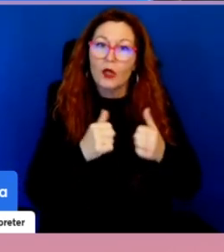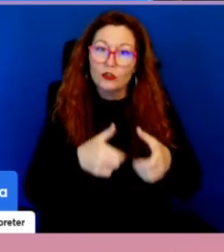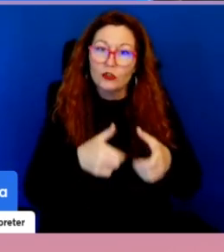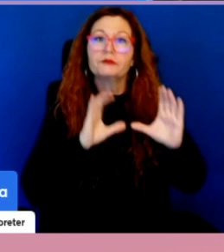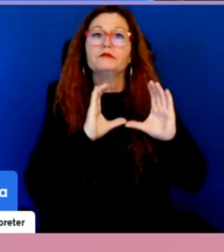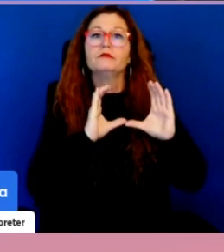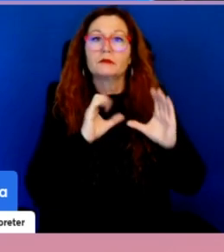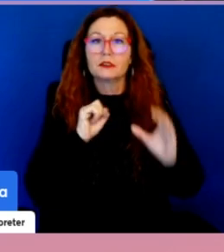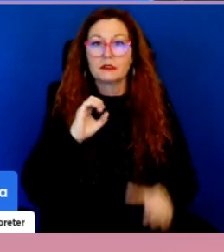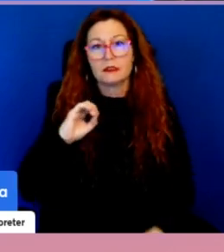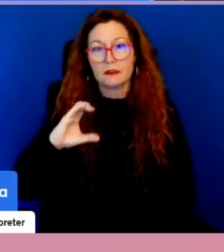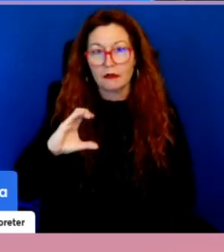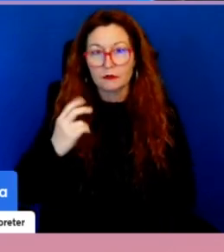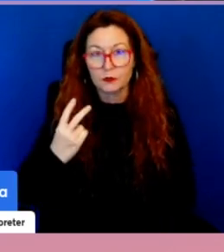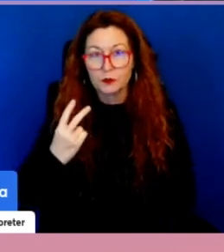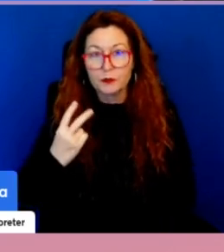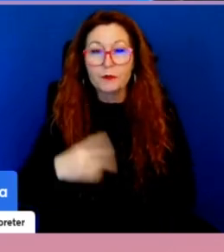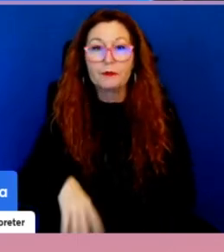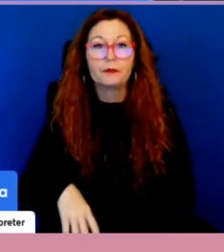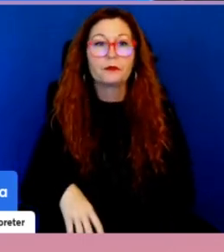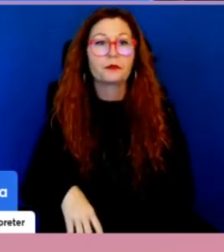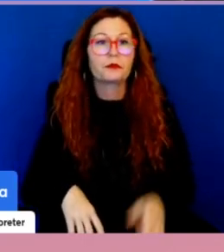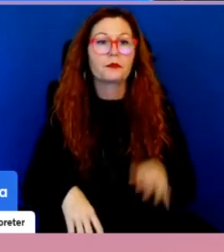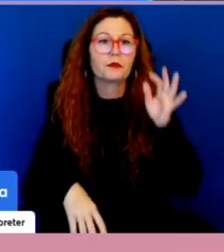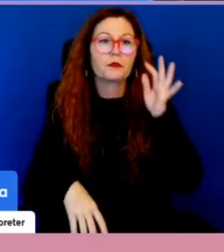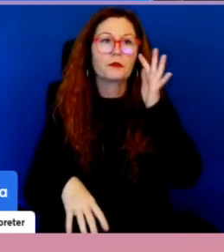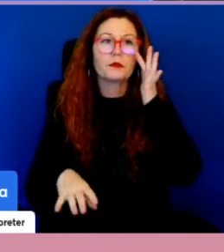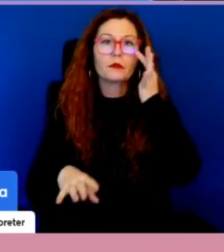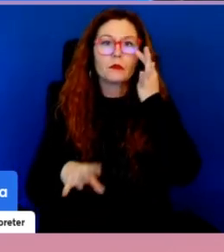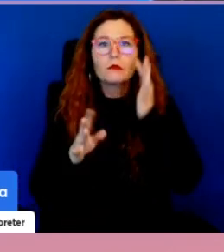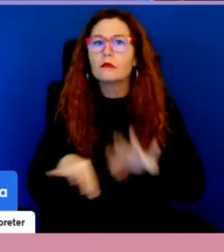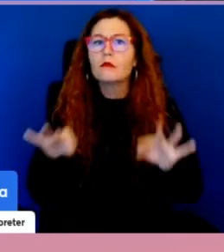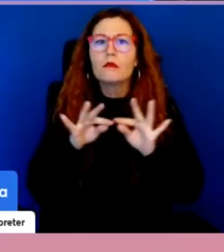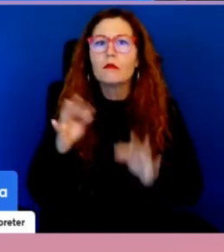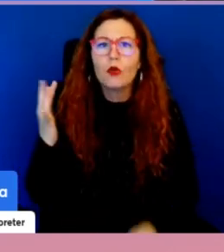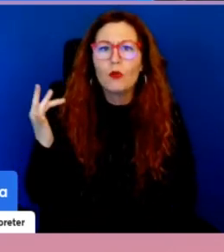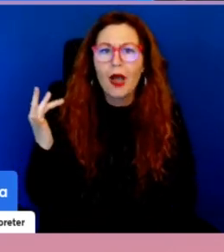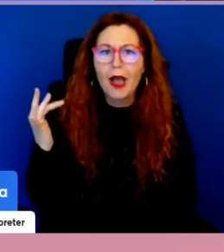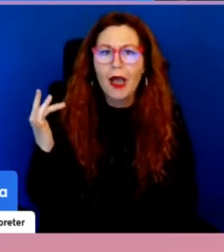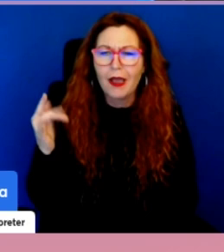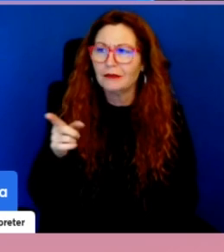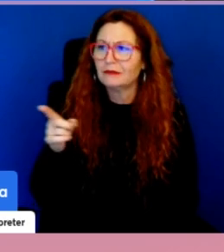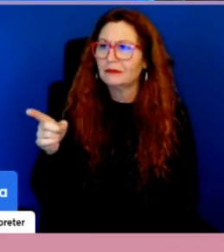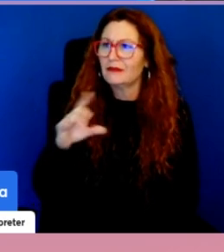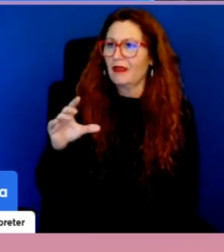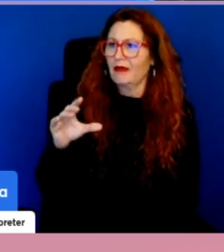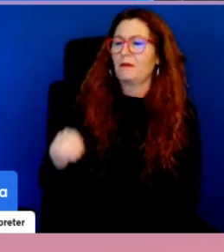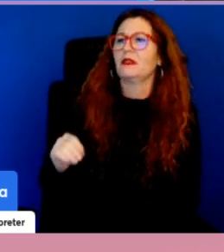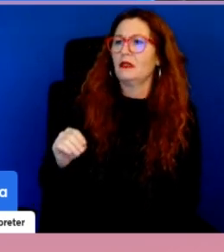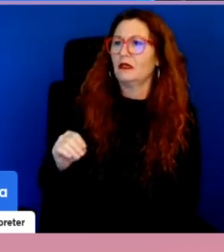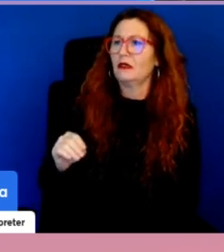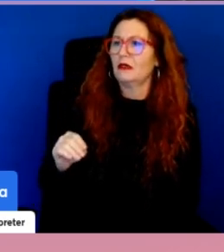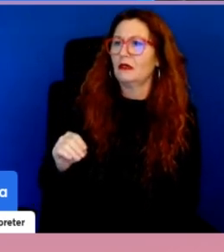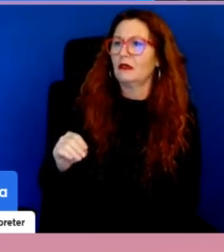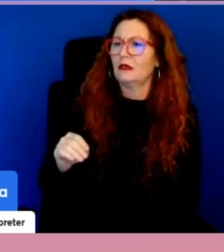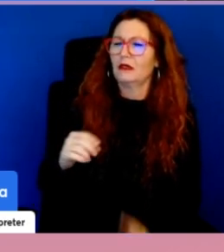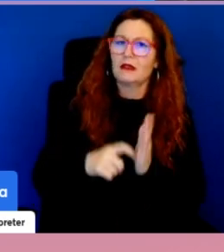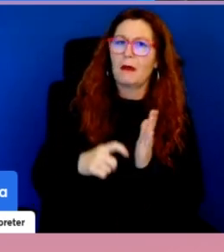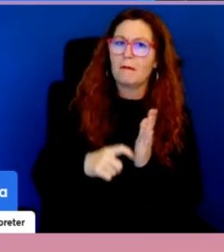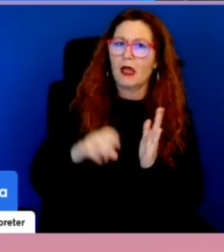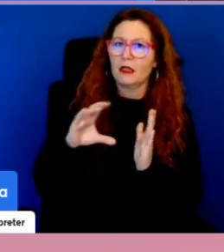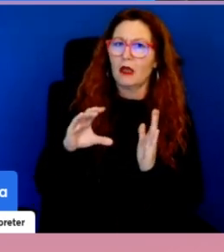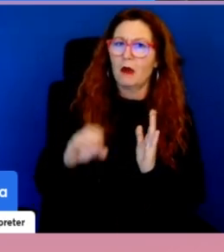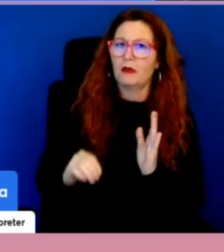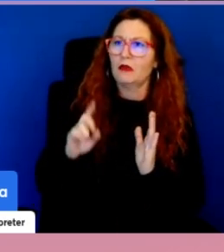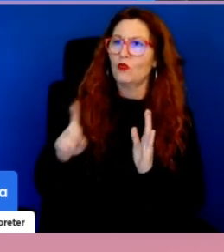So let's talk about why. Why does this matter to a little big mining company? Why would they put themselves through this fun